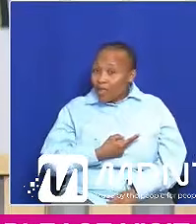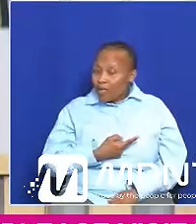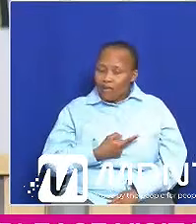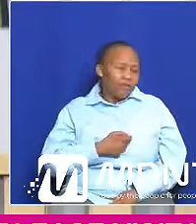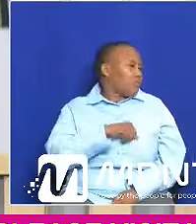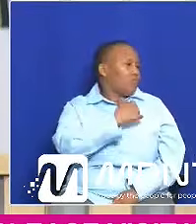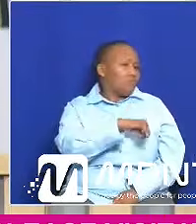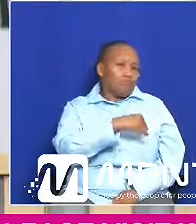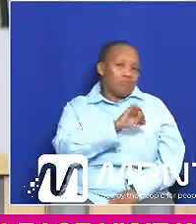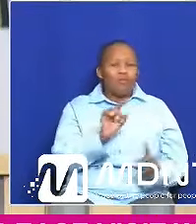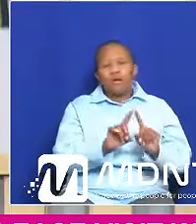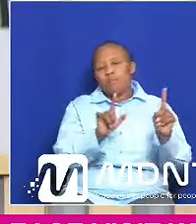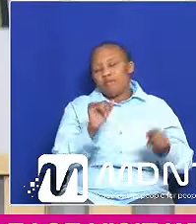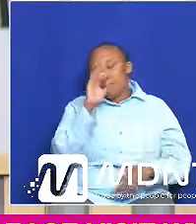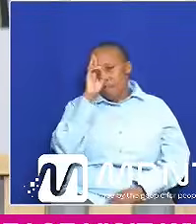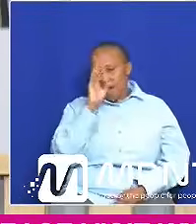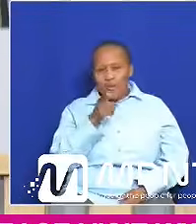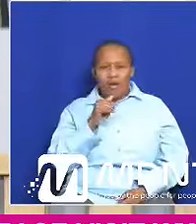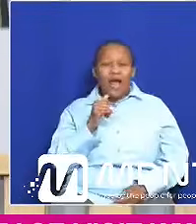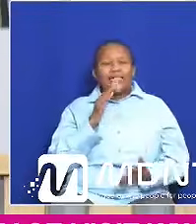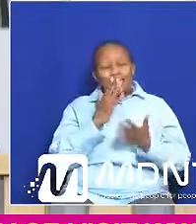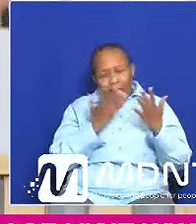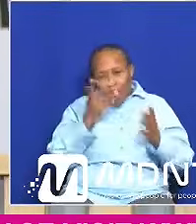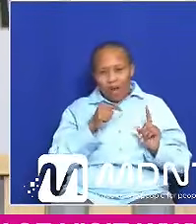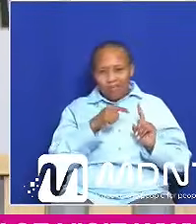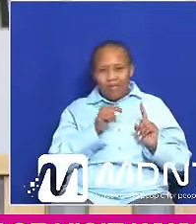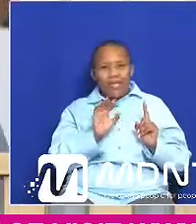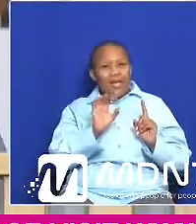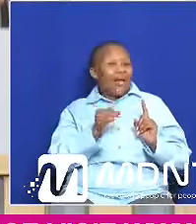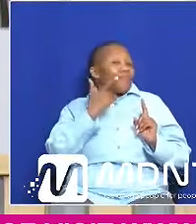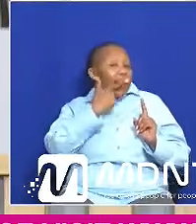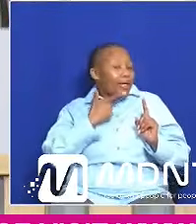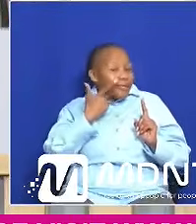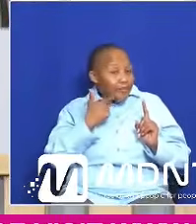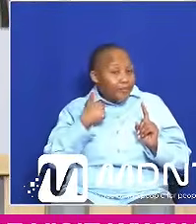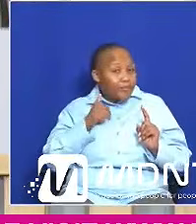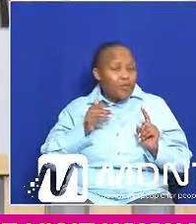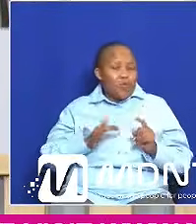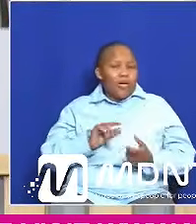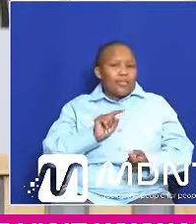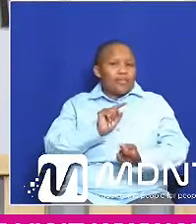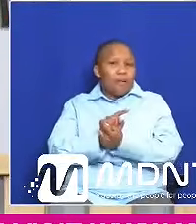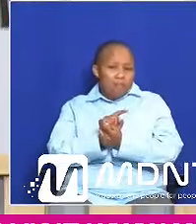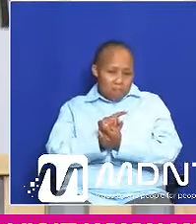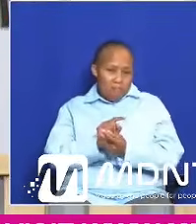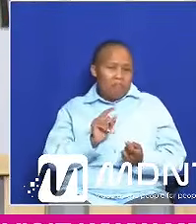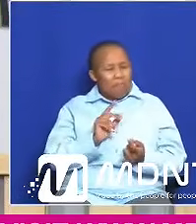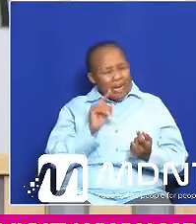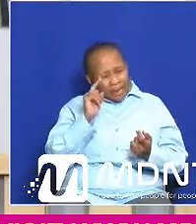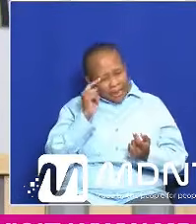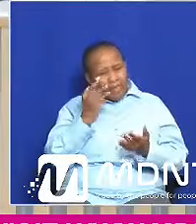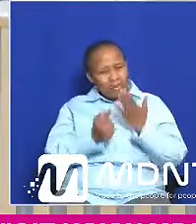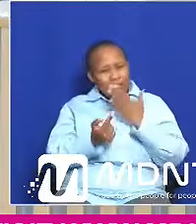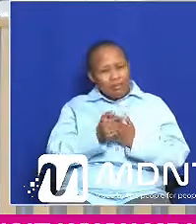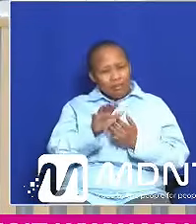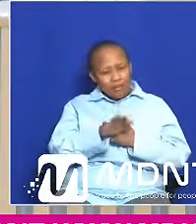then I wanted to meet him, and he was having lunch, and I got the incentive, some incentive, And yes. did you bike together or ride together